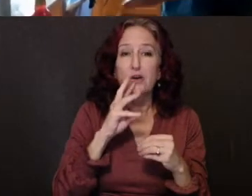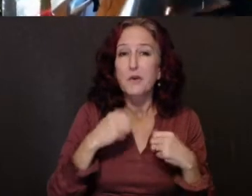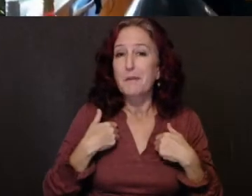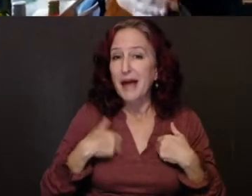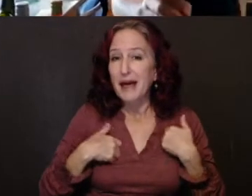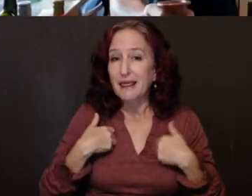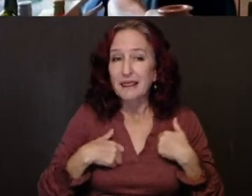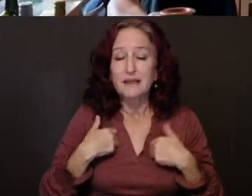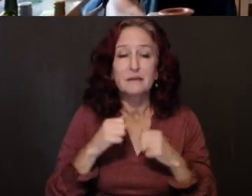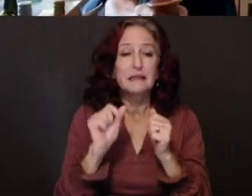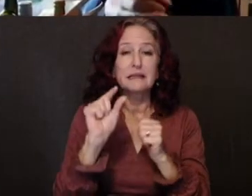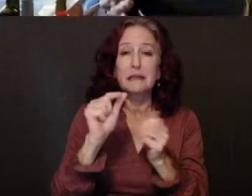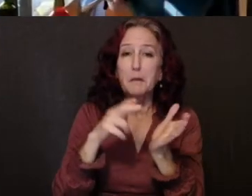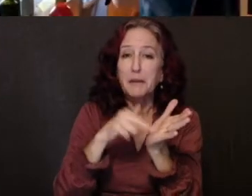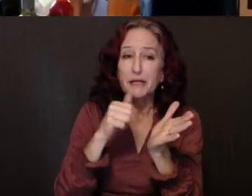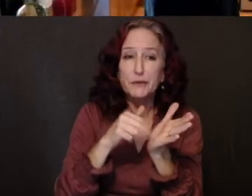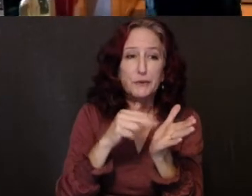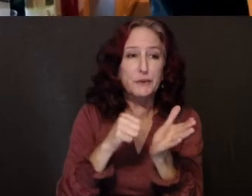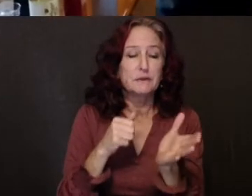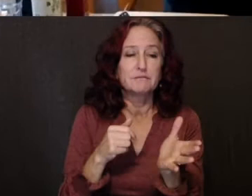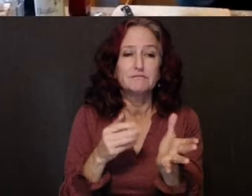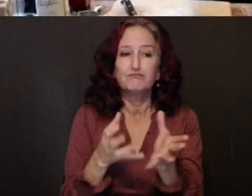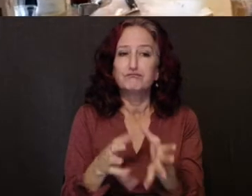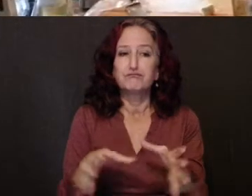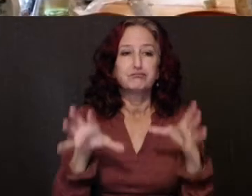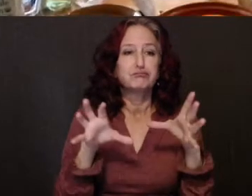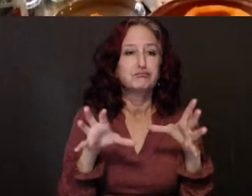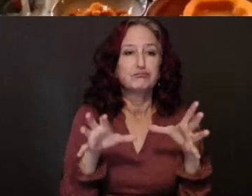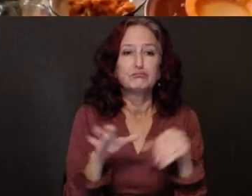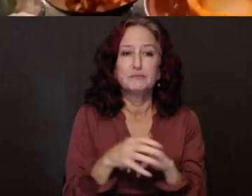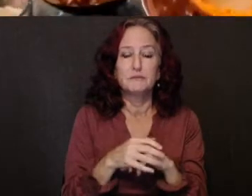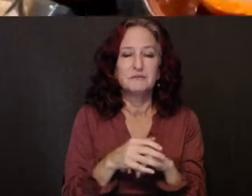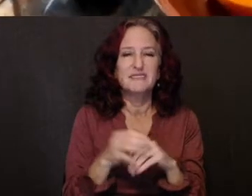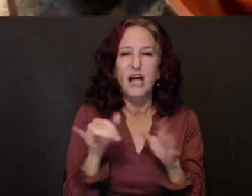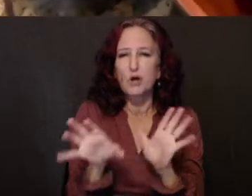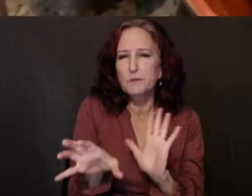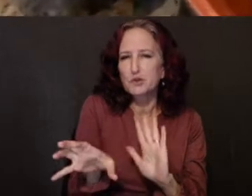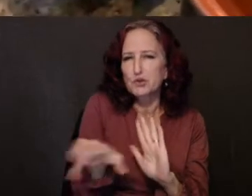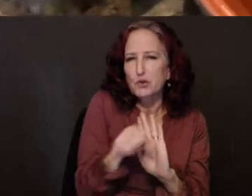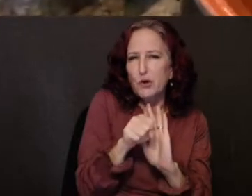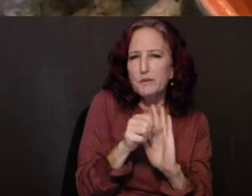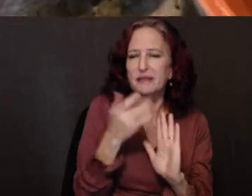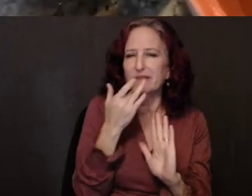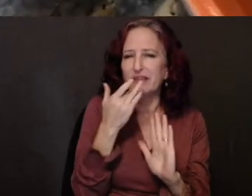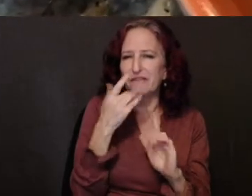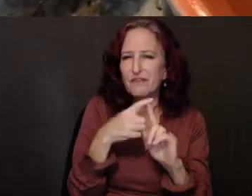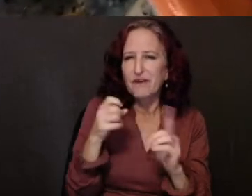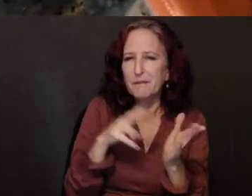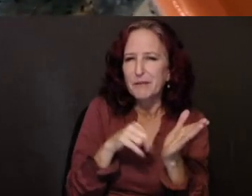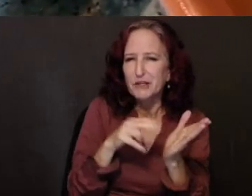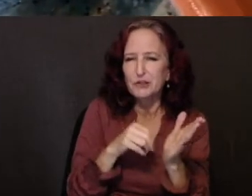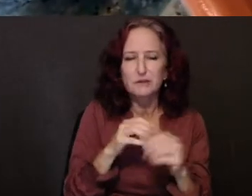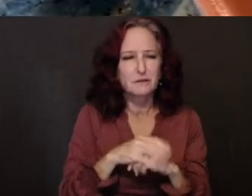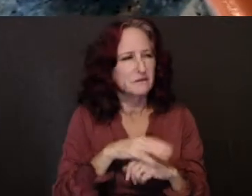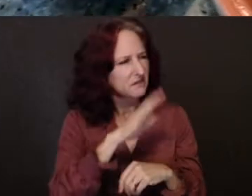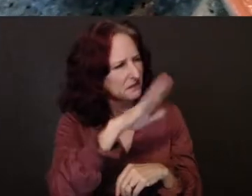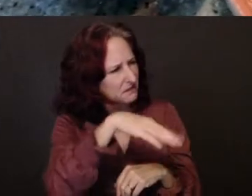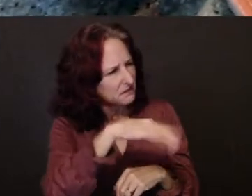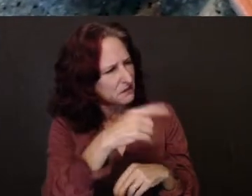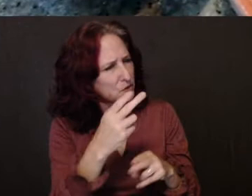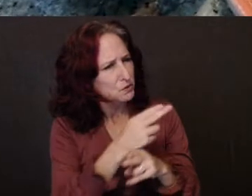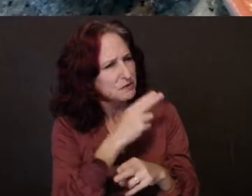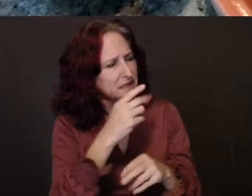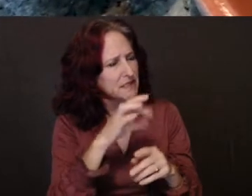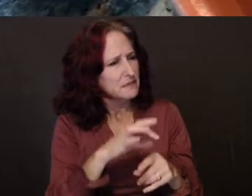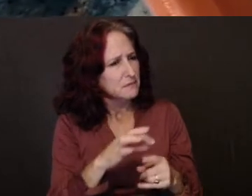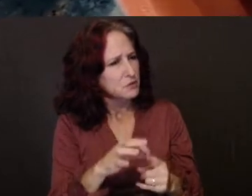it's just a wonderful way to cook a pumpkin if you're ever interested in how to do it. And I just did a little water bath in it with a little butter